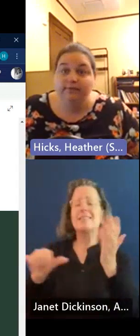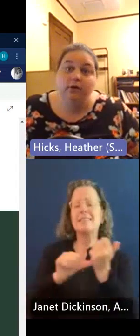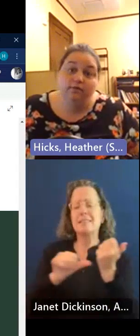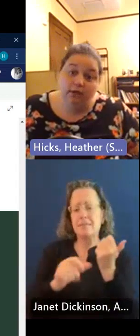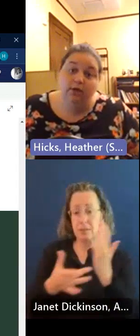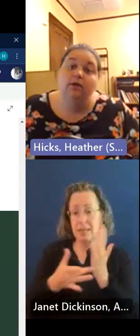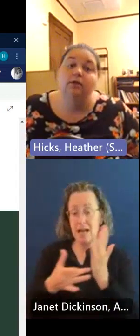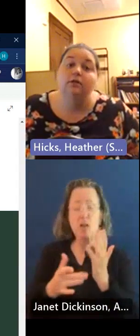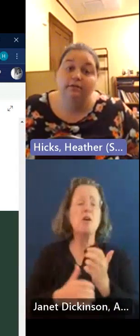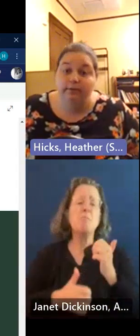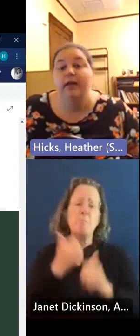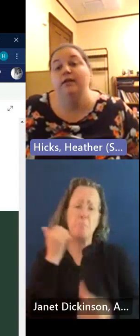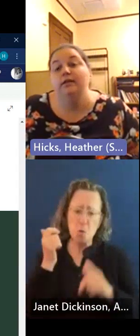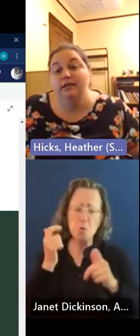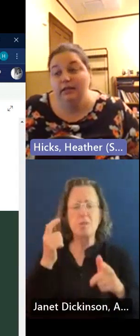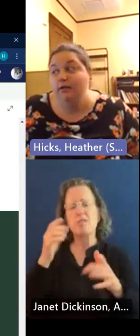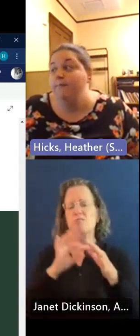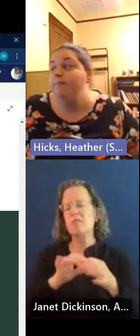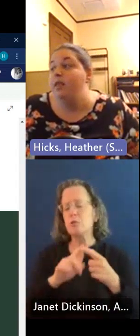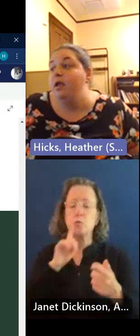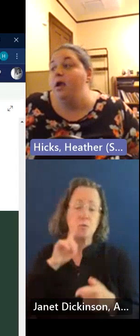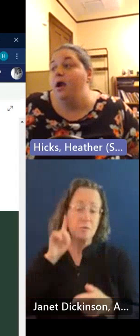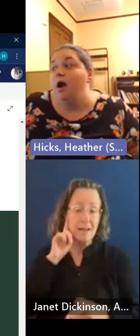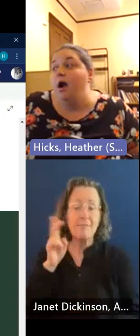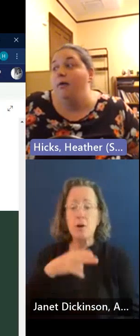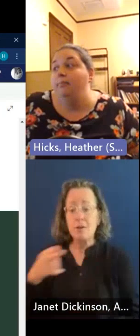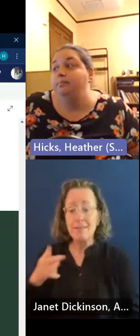who are deaf, hard of hearing, deaf-blind, etc.